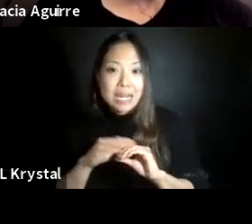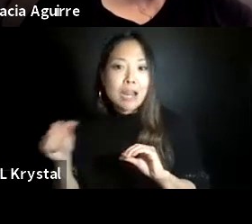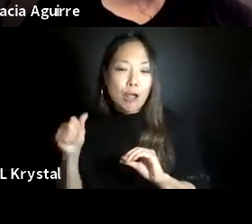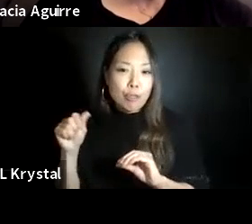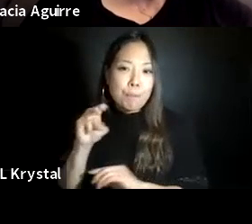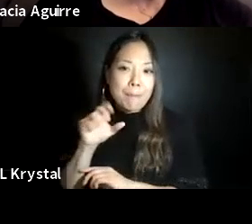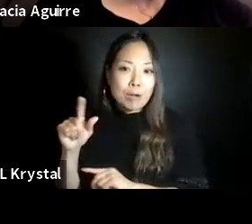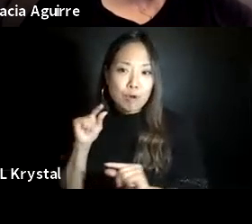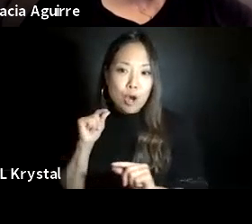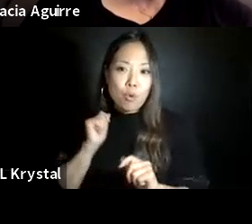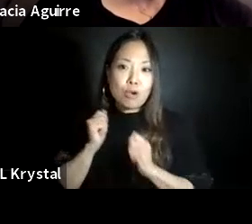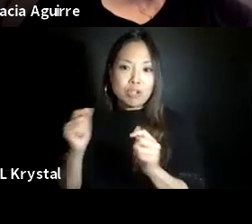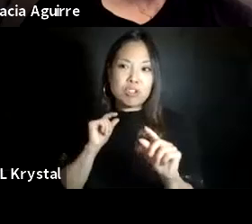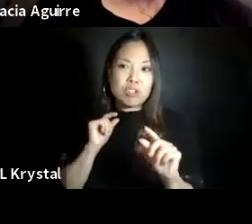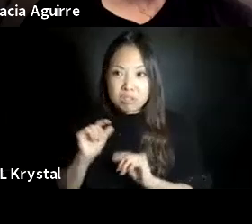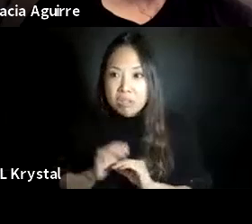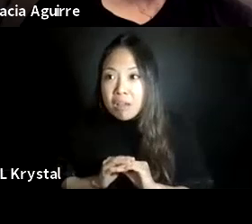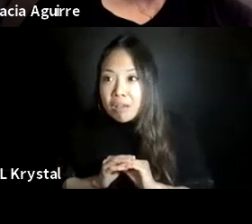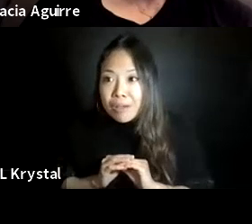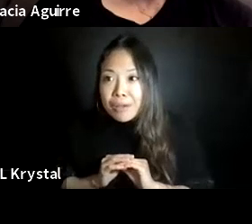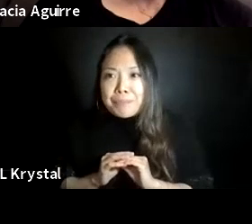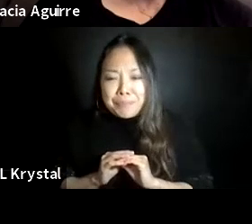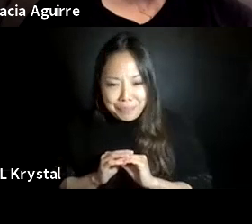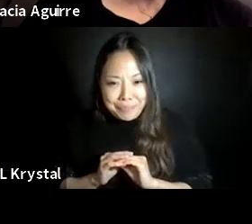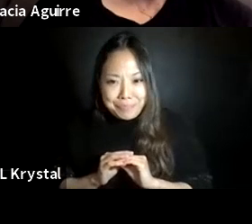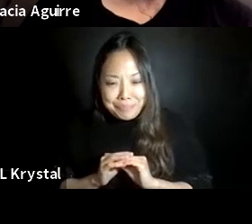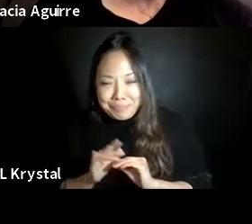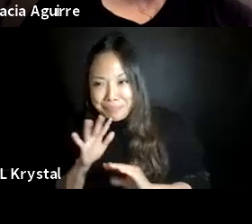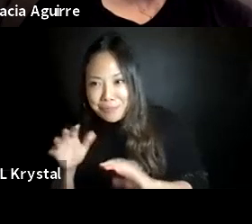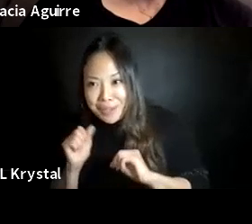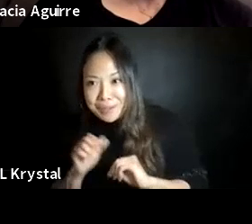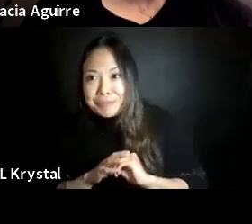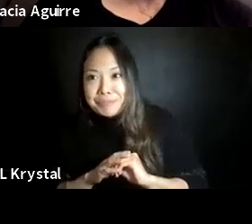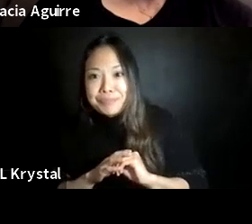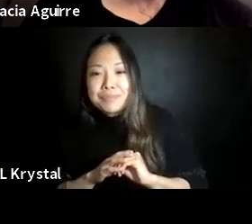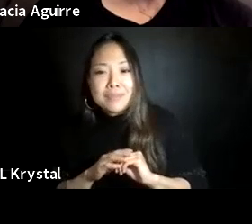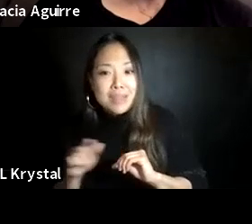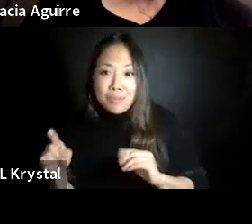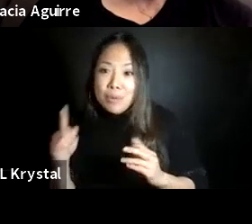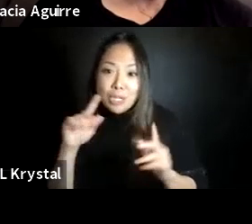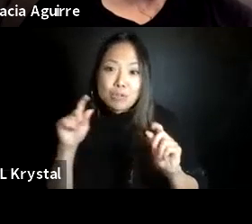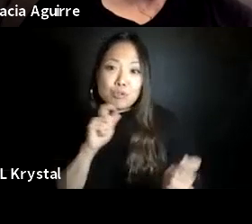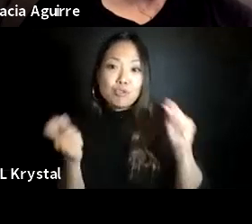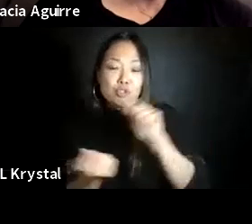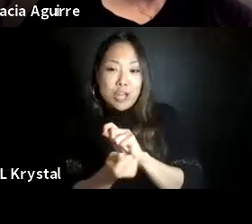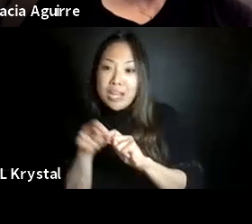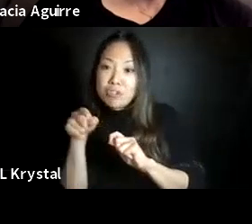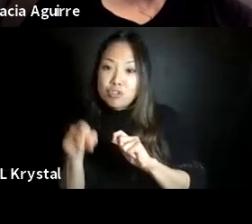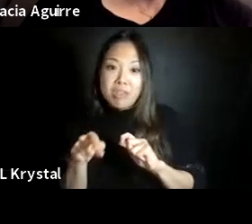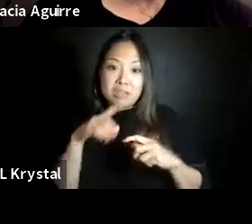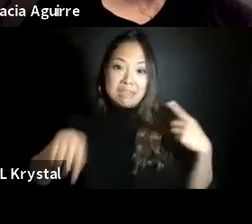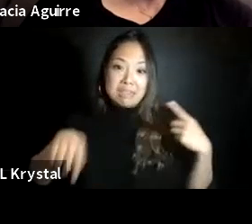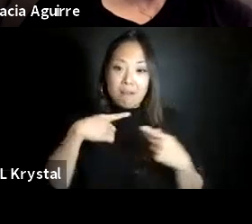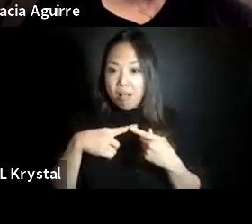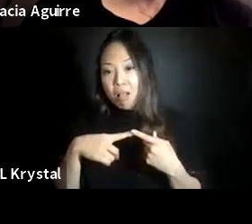to recent graduates of BLS and BLA. This all needs to change before the cycle continues on and hurts more POC students. I